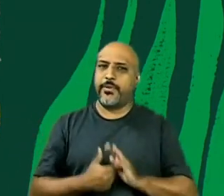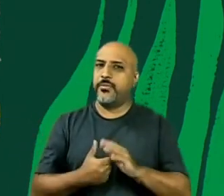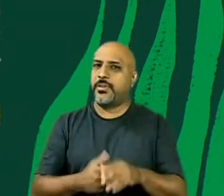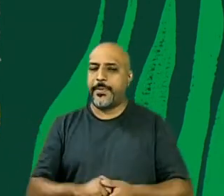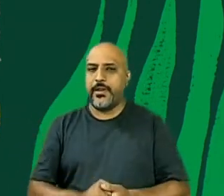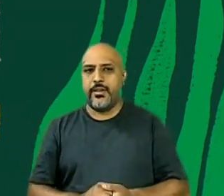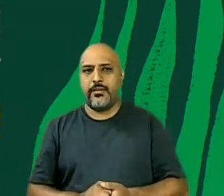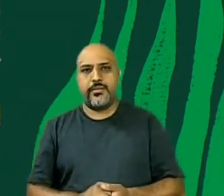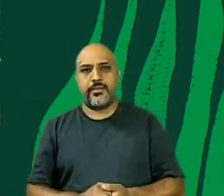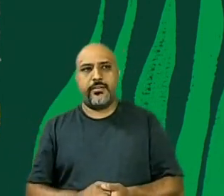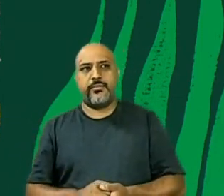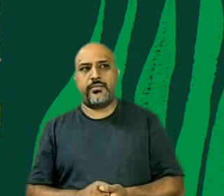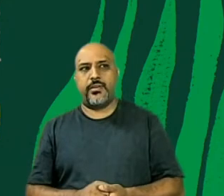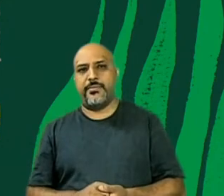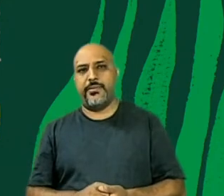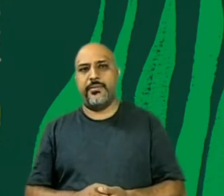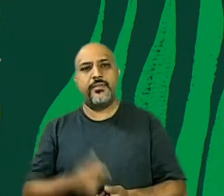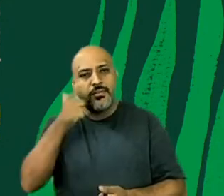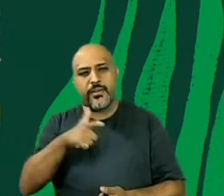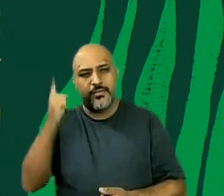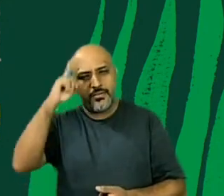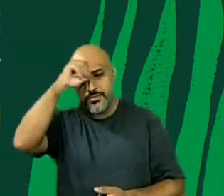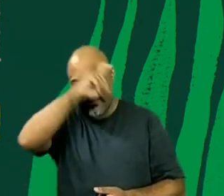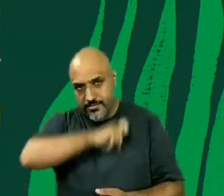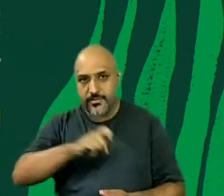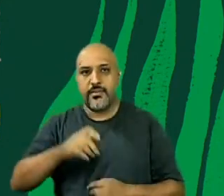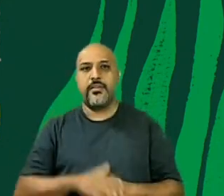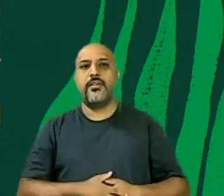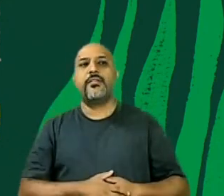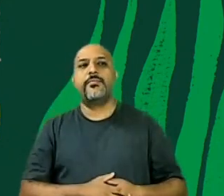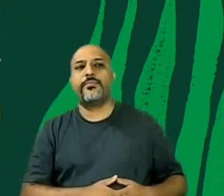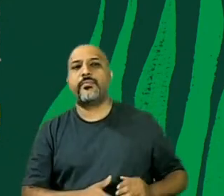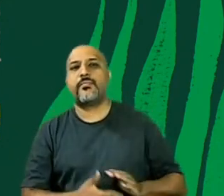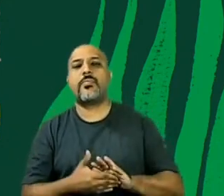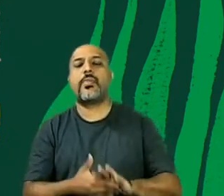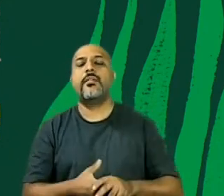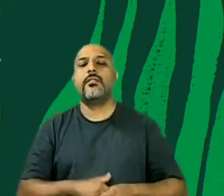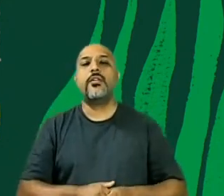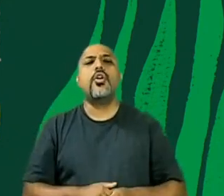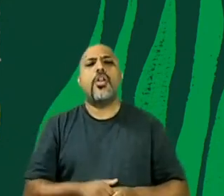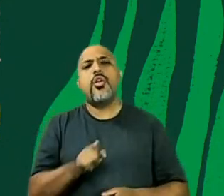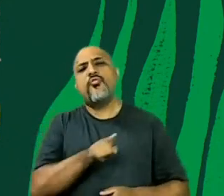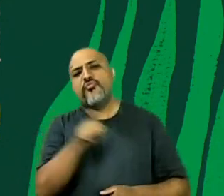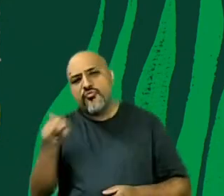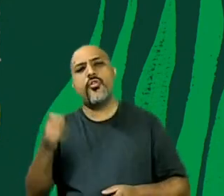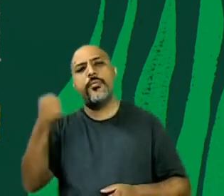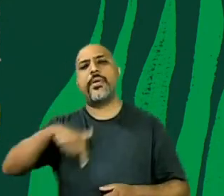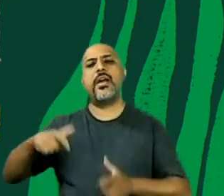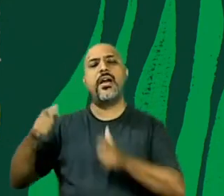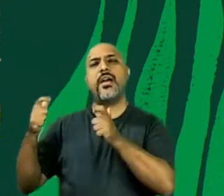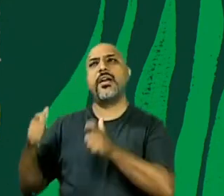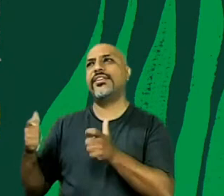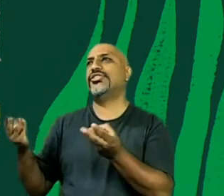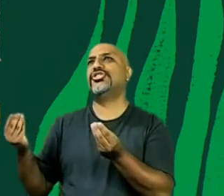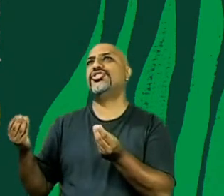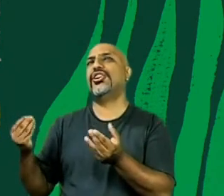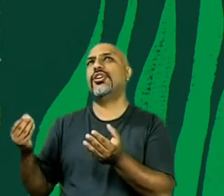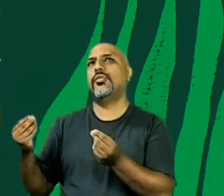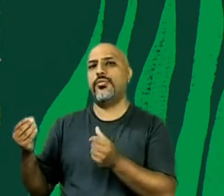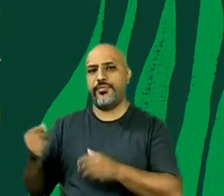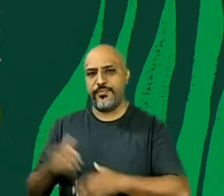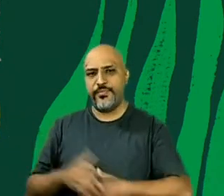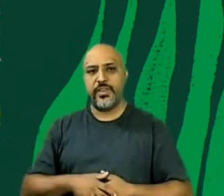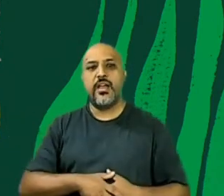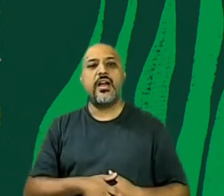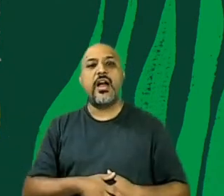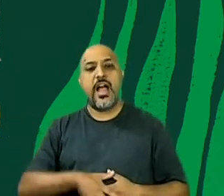But I went to the Amazon. And before that, I went to have medicine,